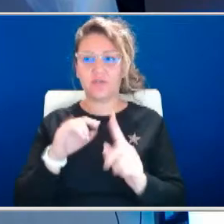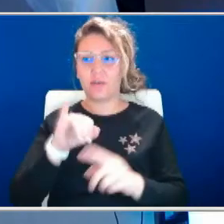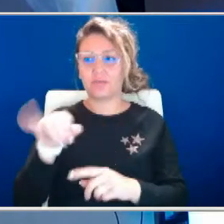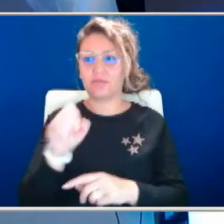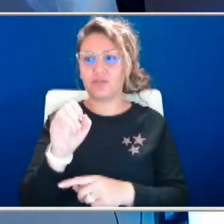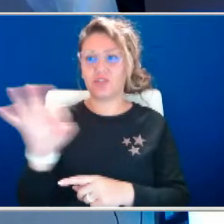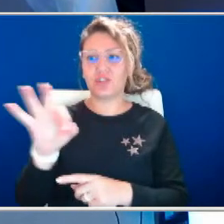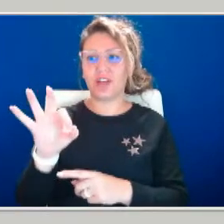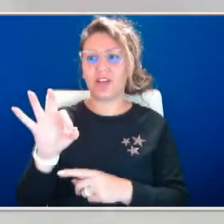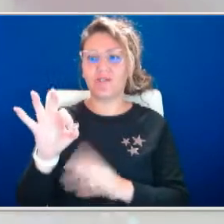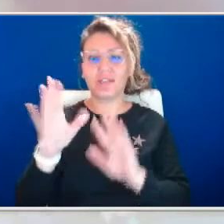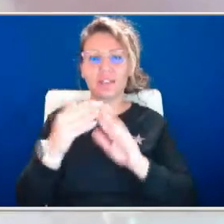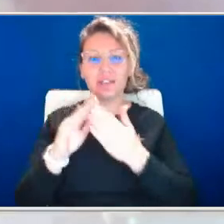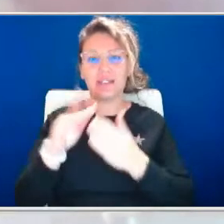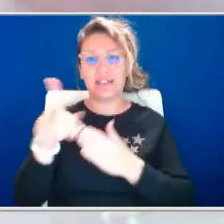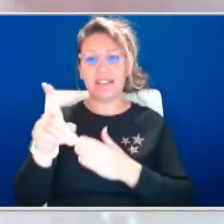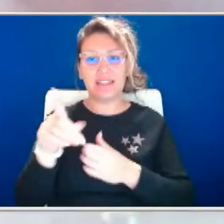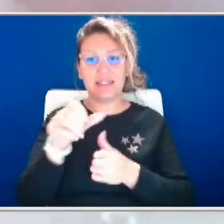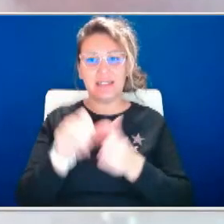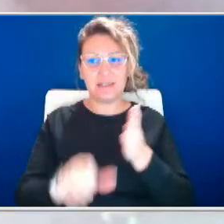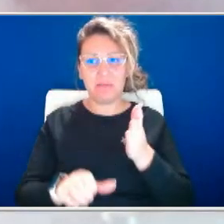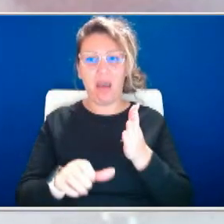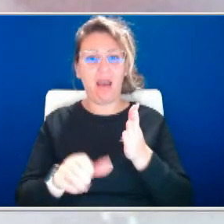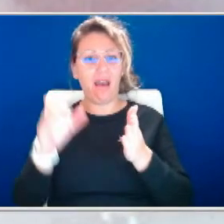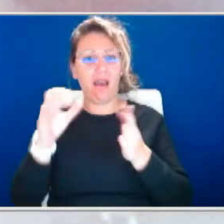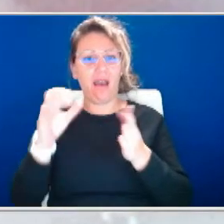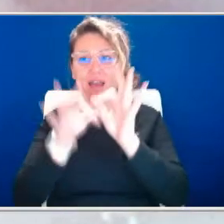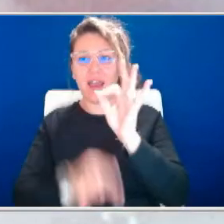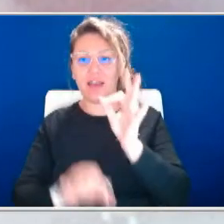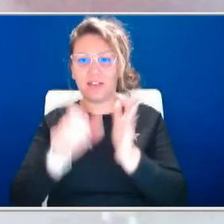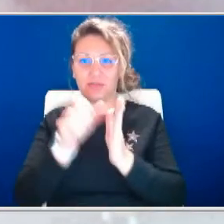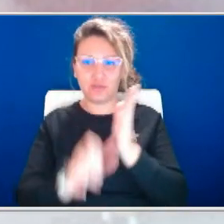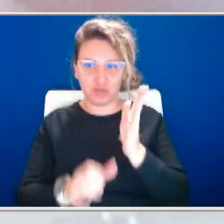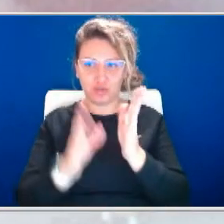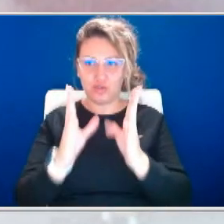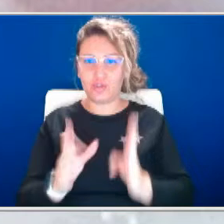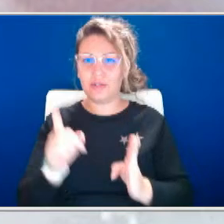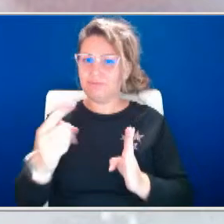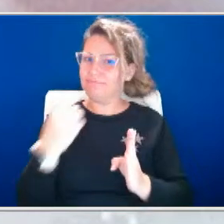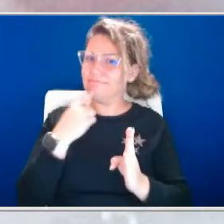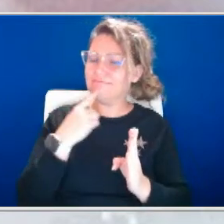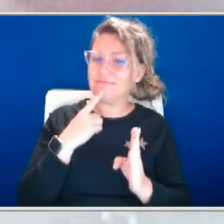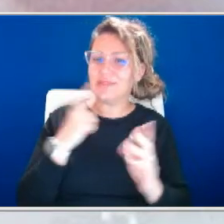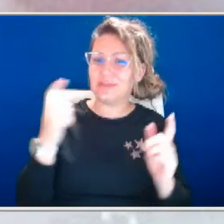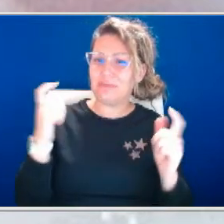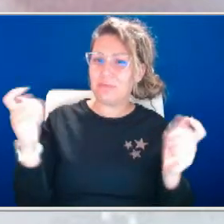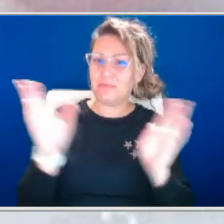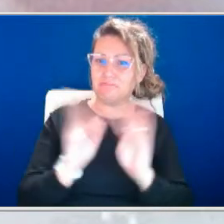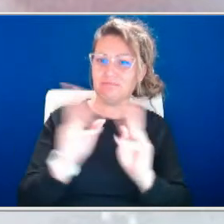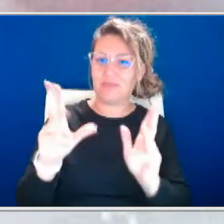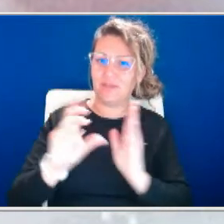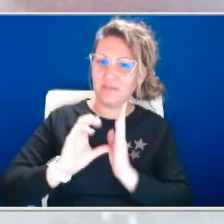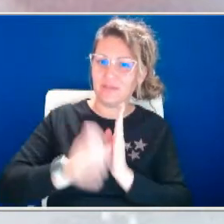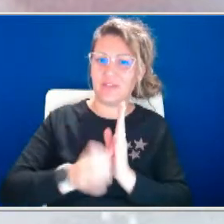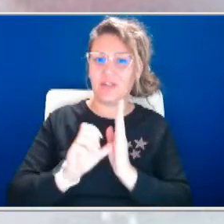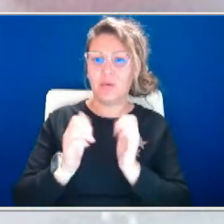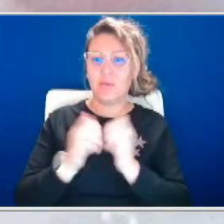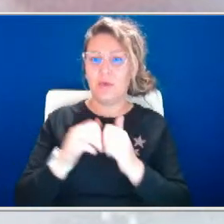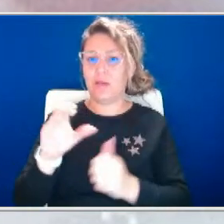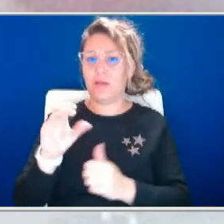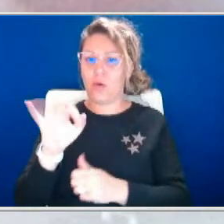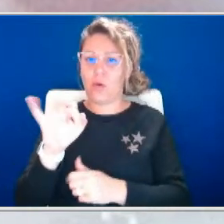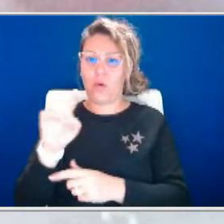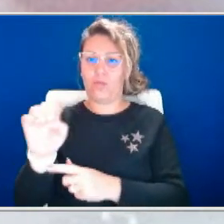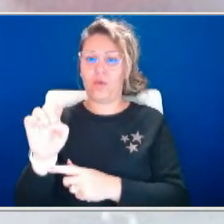is a spinal surgeon, and this is what he had to say about the Reactivate treatment. He says there's a big obvious emphasis on the opioid epidemic. So we